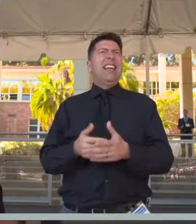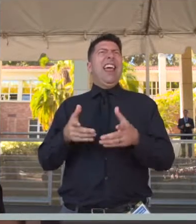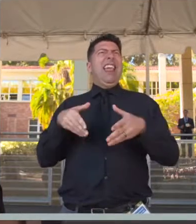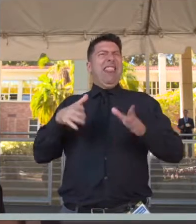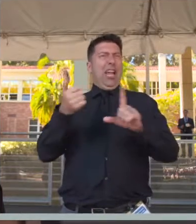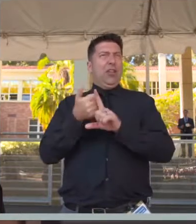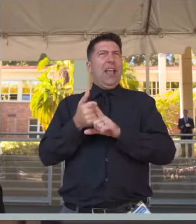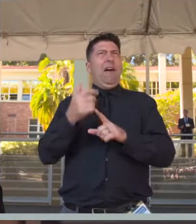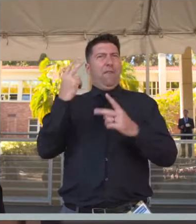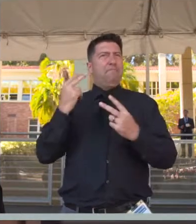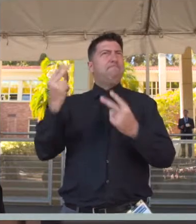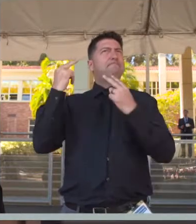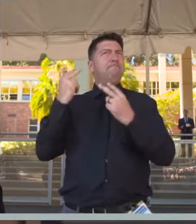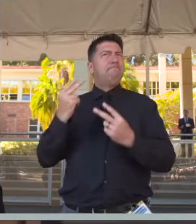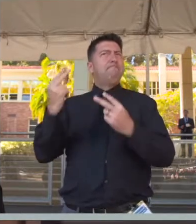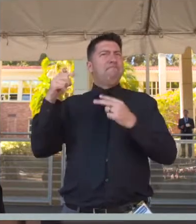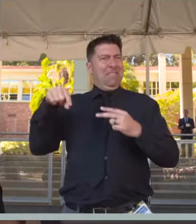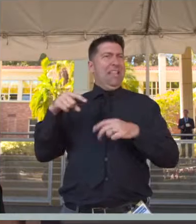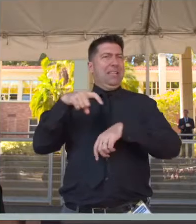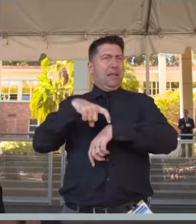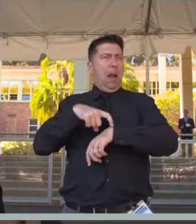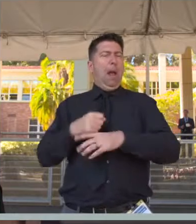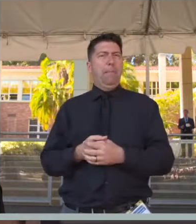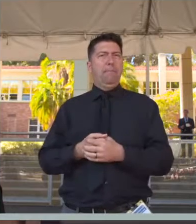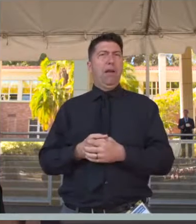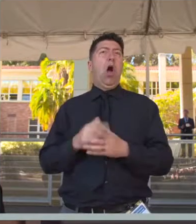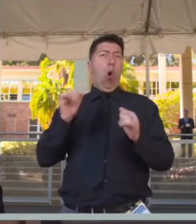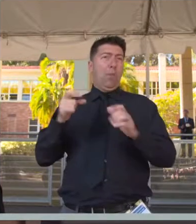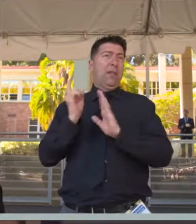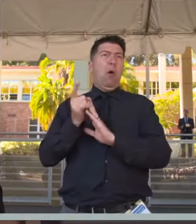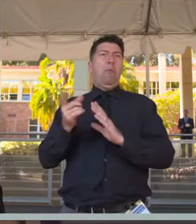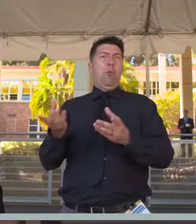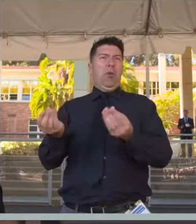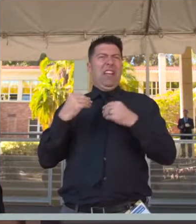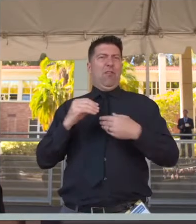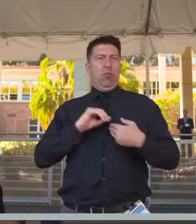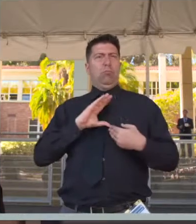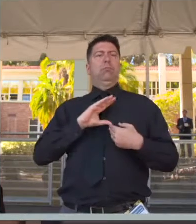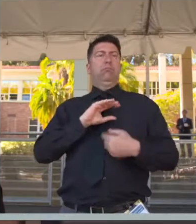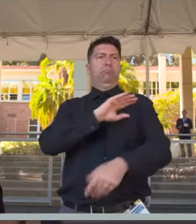moment again completely. May this moment give you strength when you need it the most.